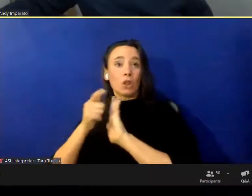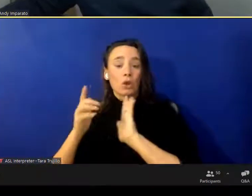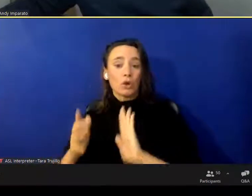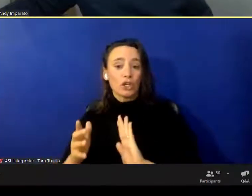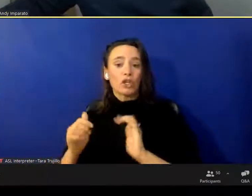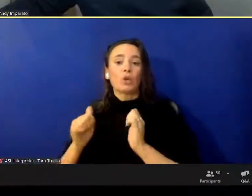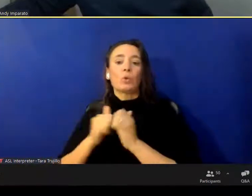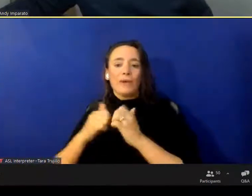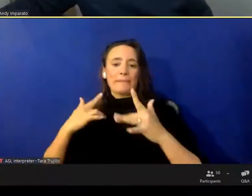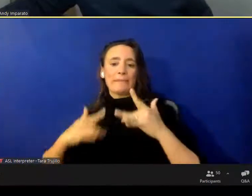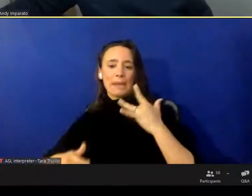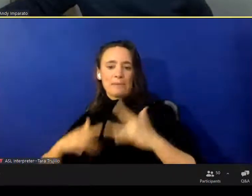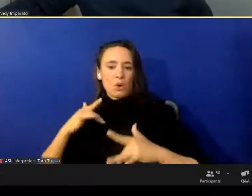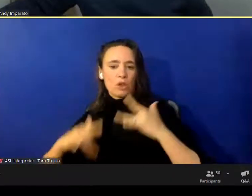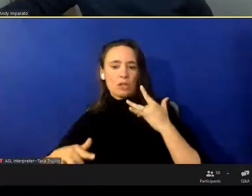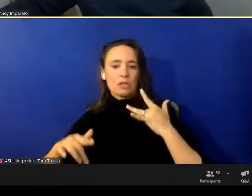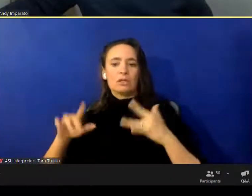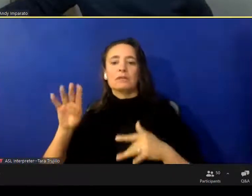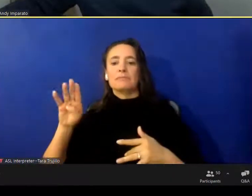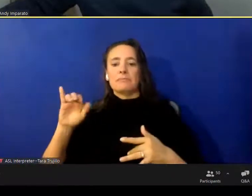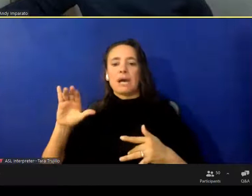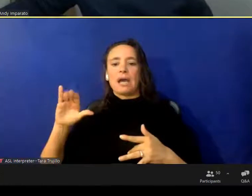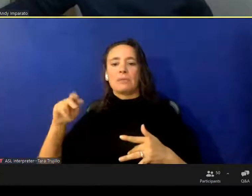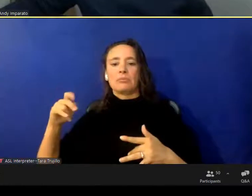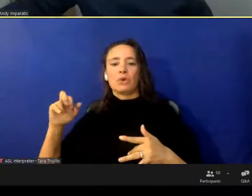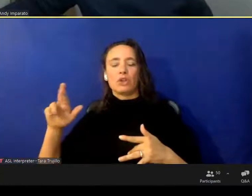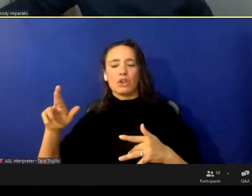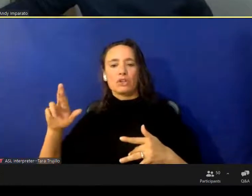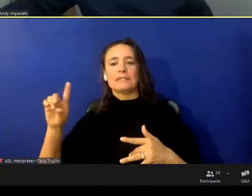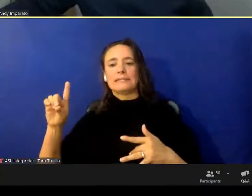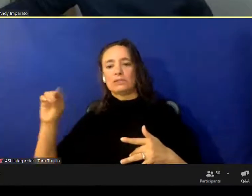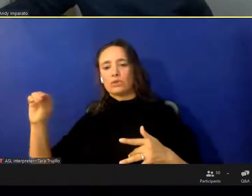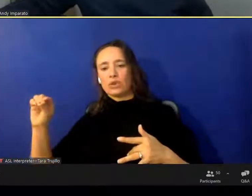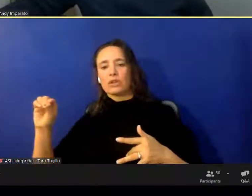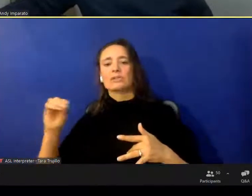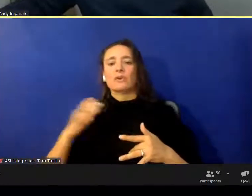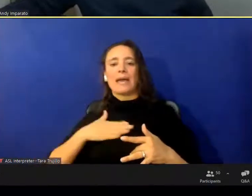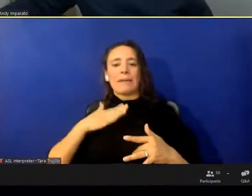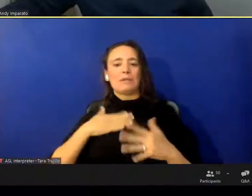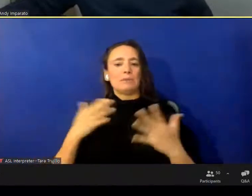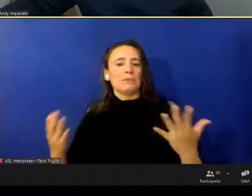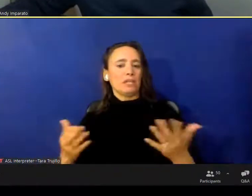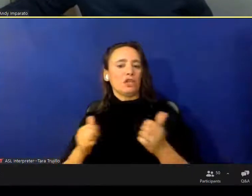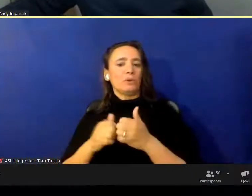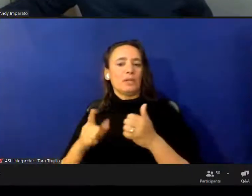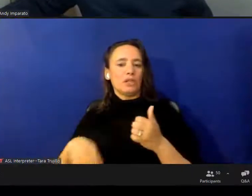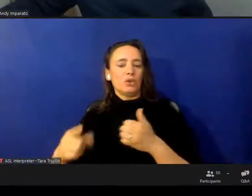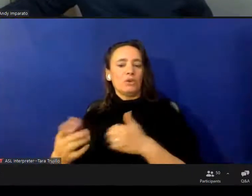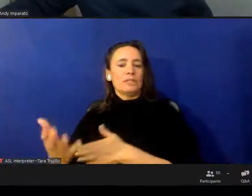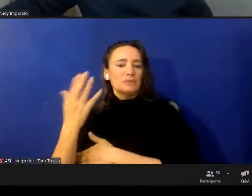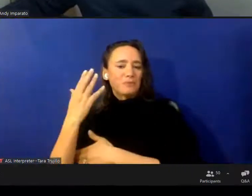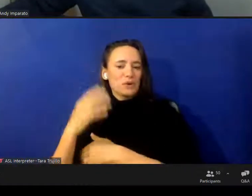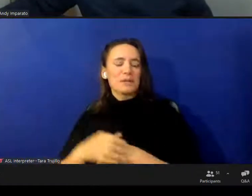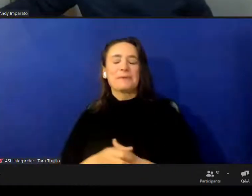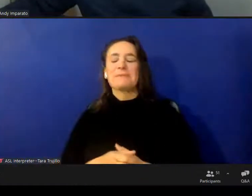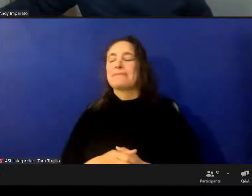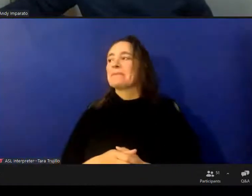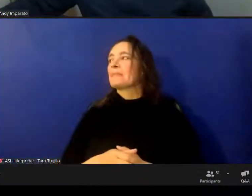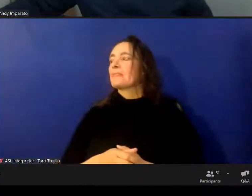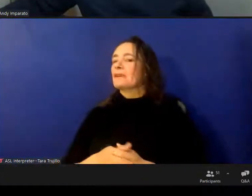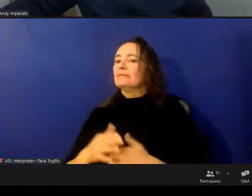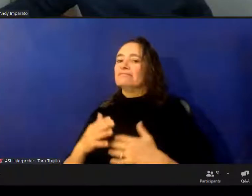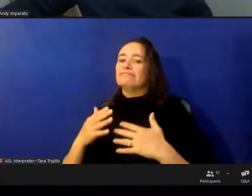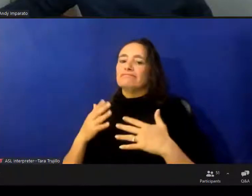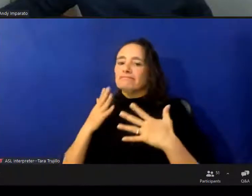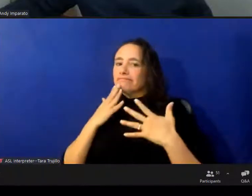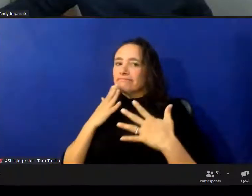bipolar disorder, and I'm grateful for the opportunity to be with you this morning. Yeah, we're grateful to have you. Could you